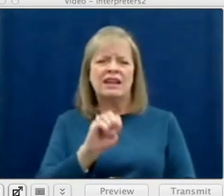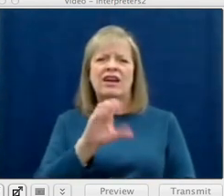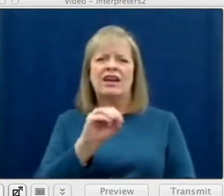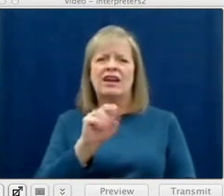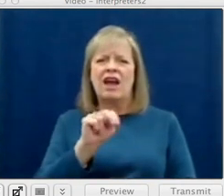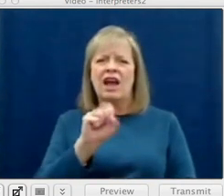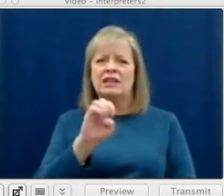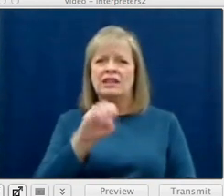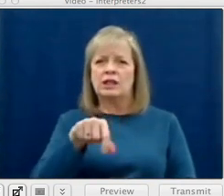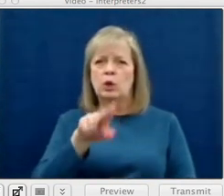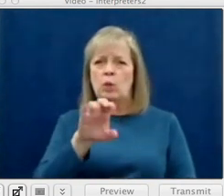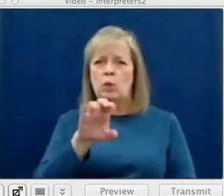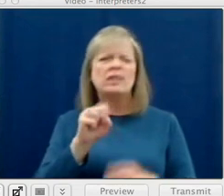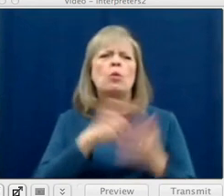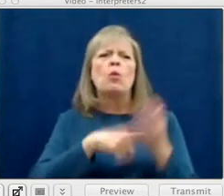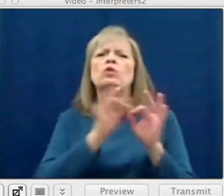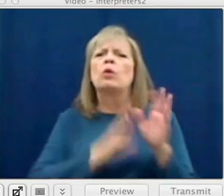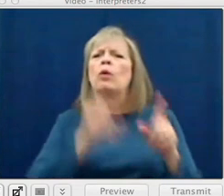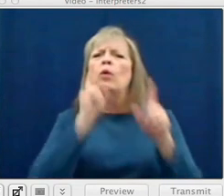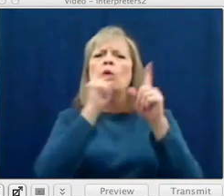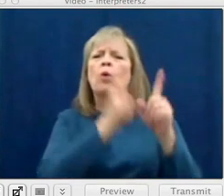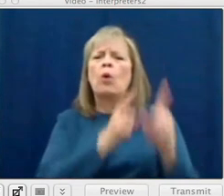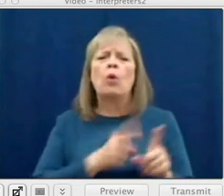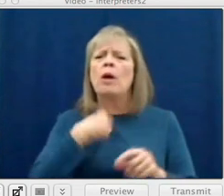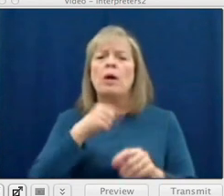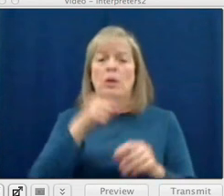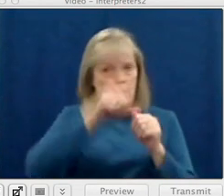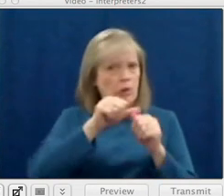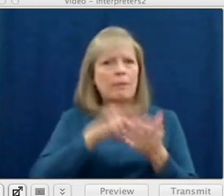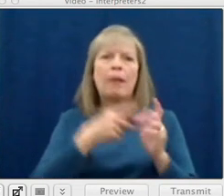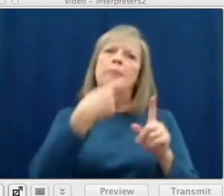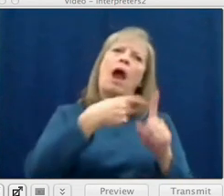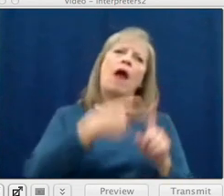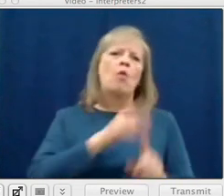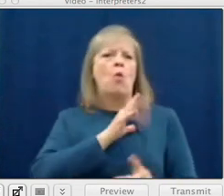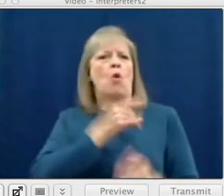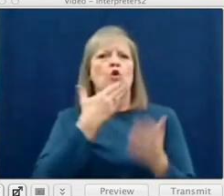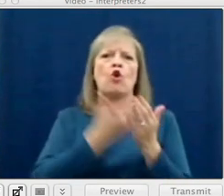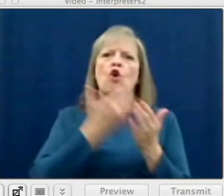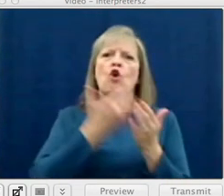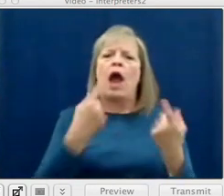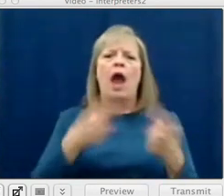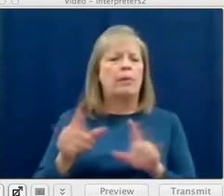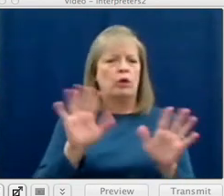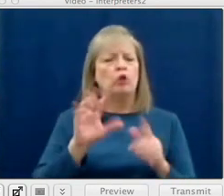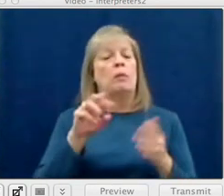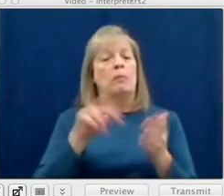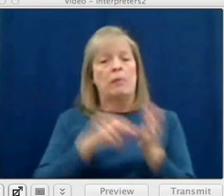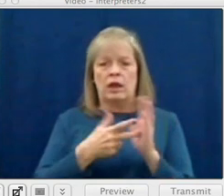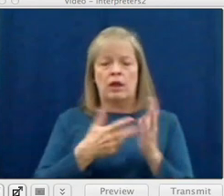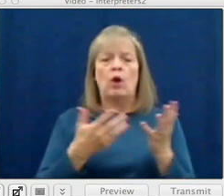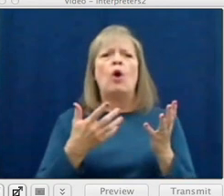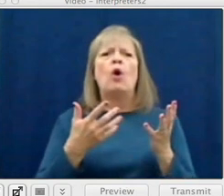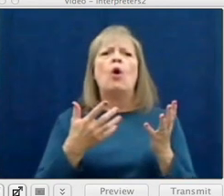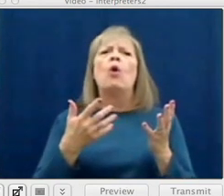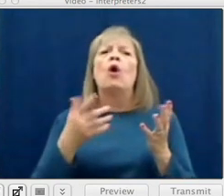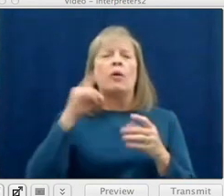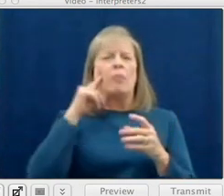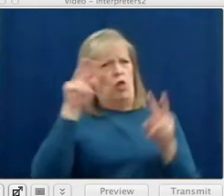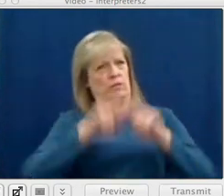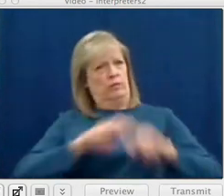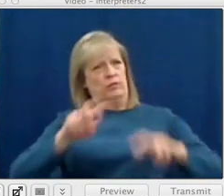positive consequences like necessarily good things happened. They're merely getting at what the interpreter was likely going for